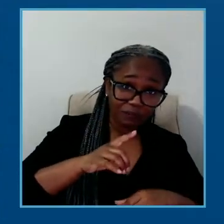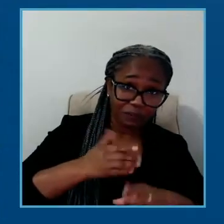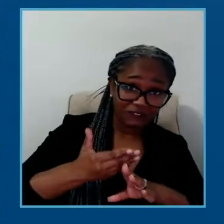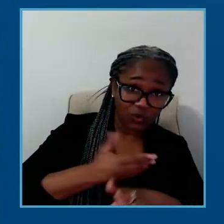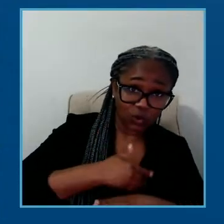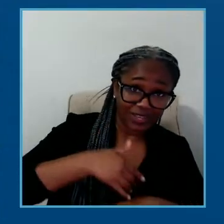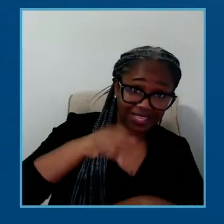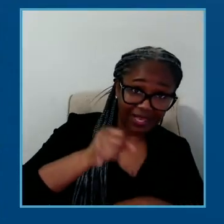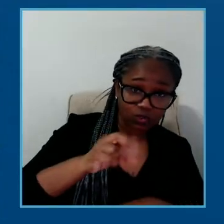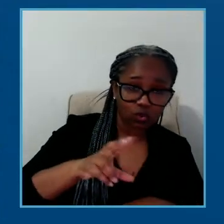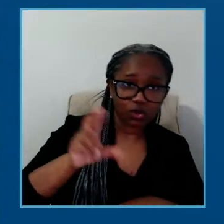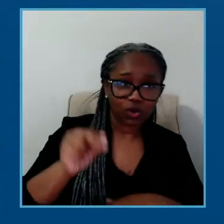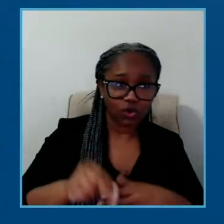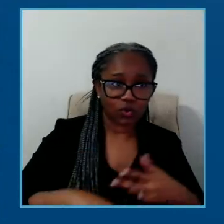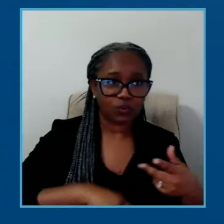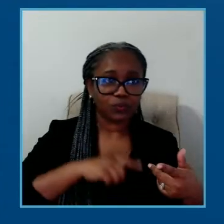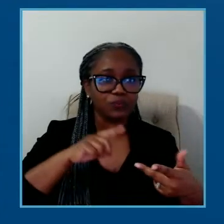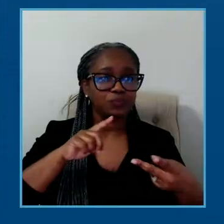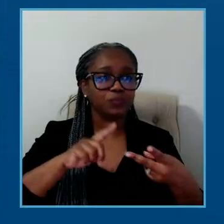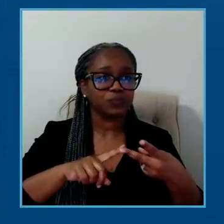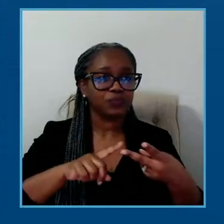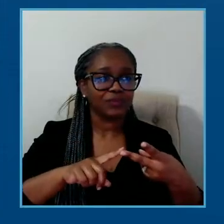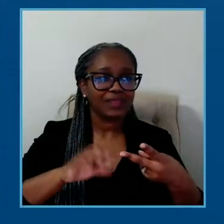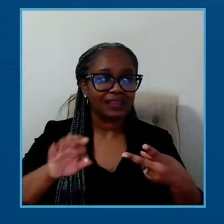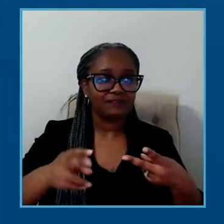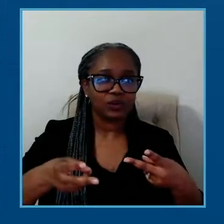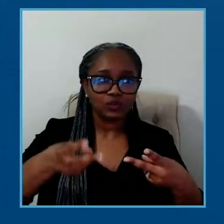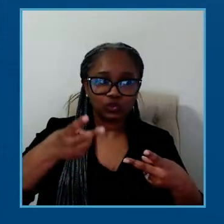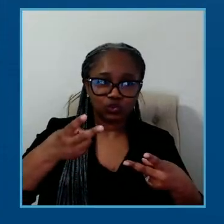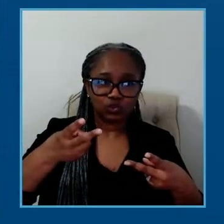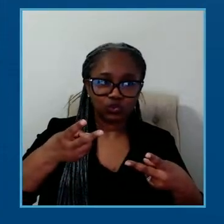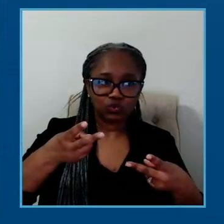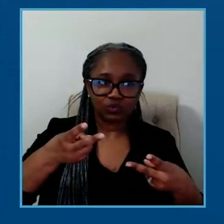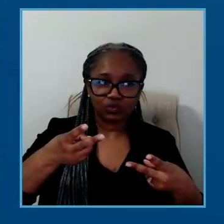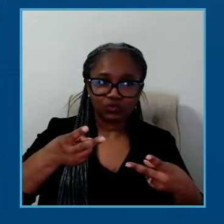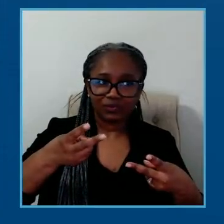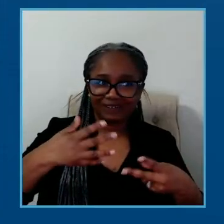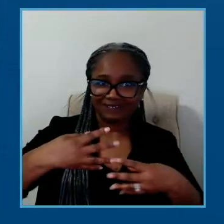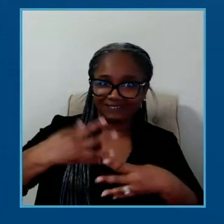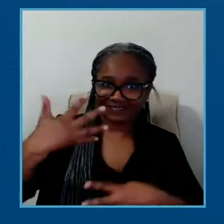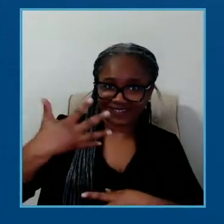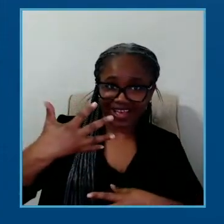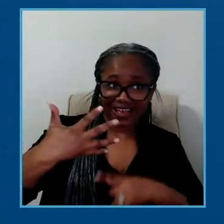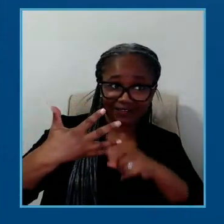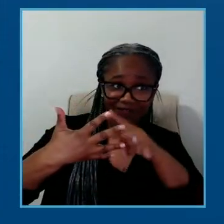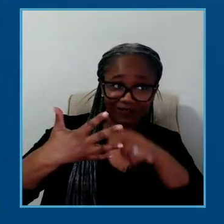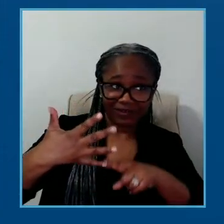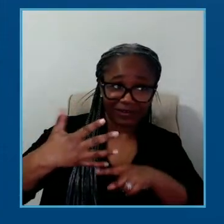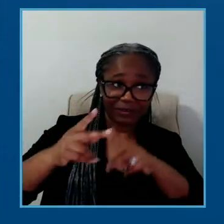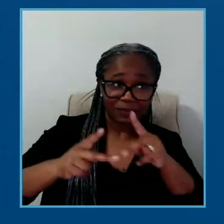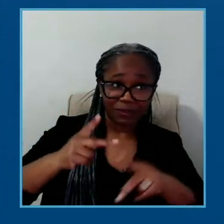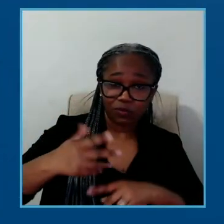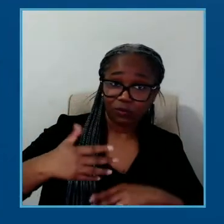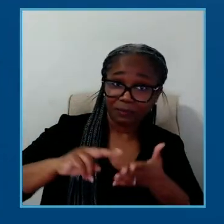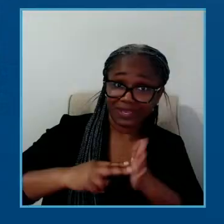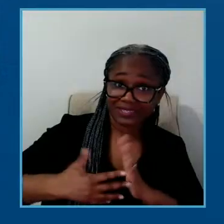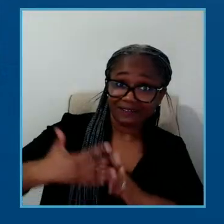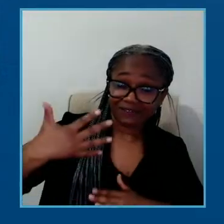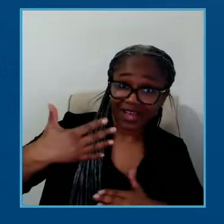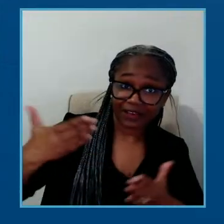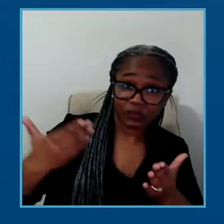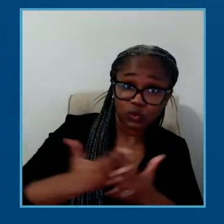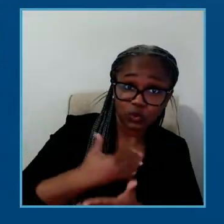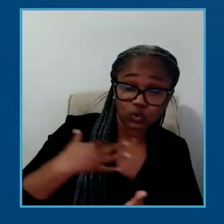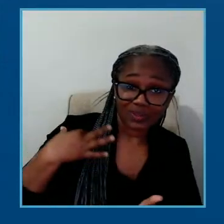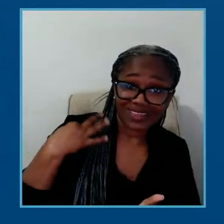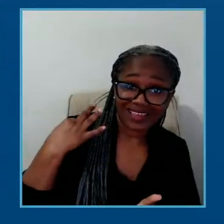5 candidates who are voting, who are eligible, and only those 5 candidates?